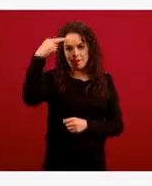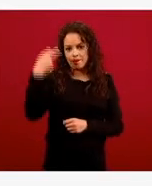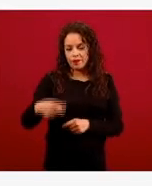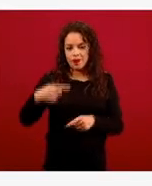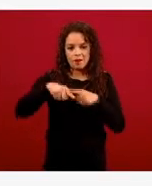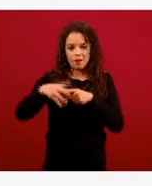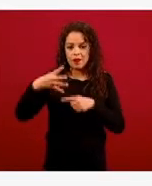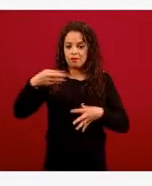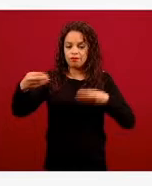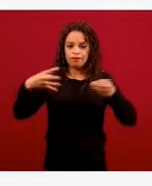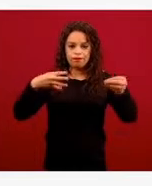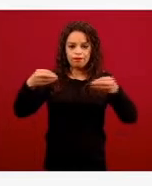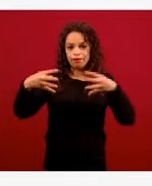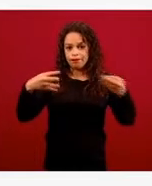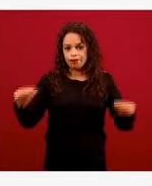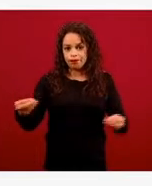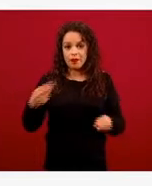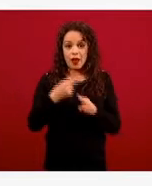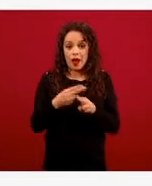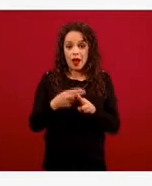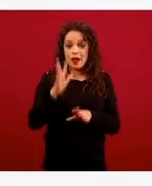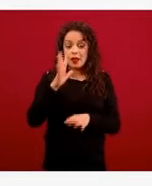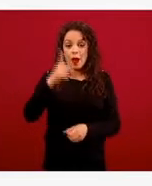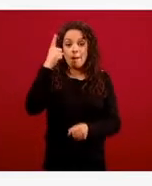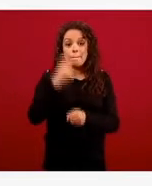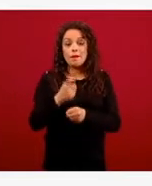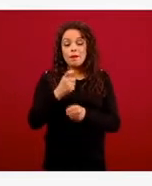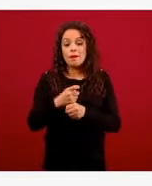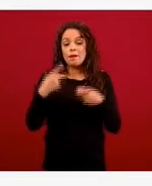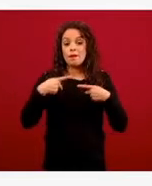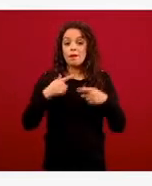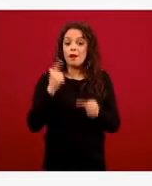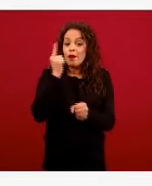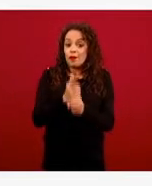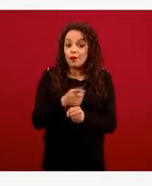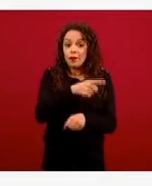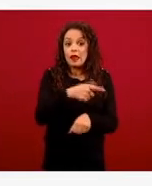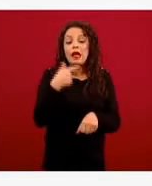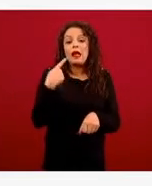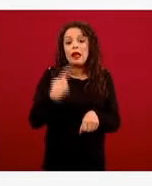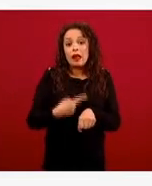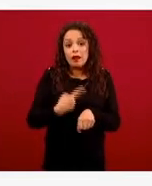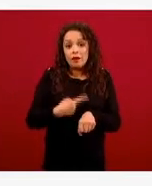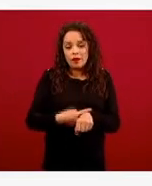ready for what we were going to be doing when that did happen.